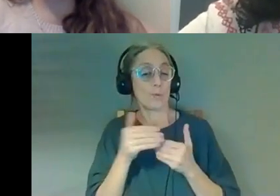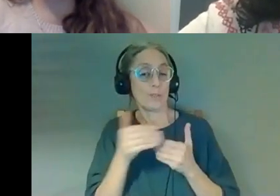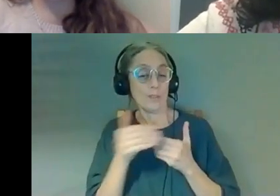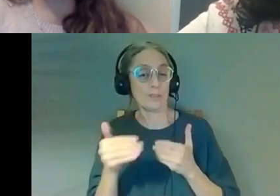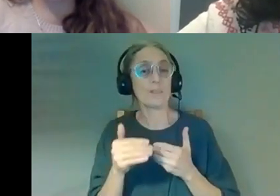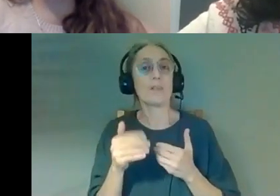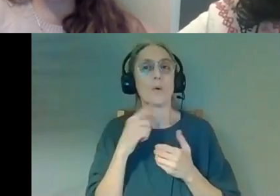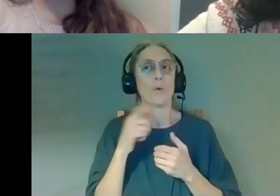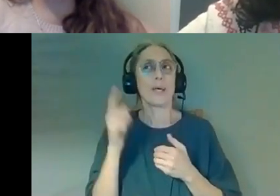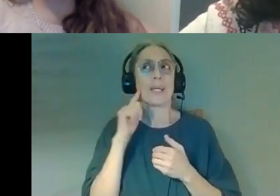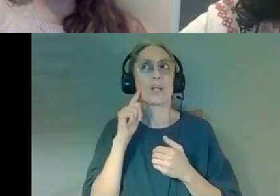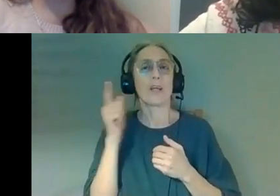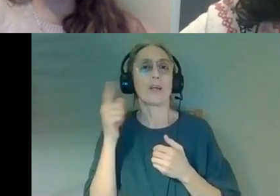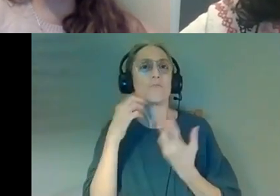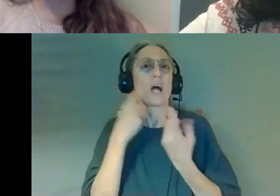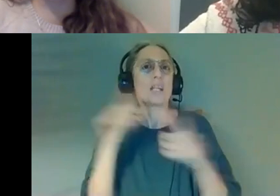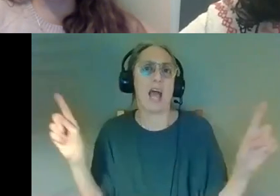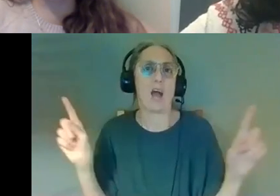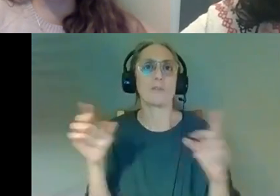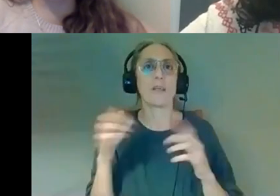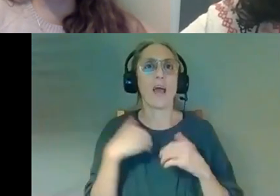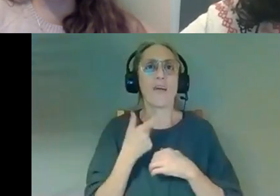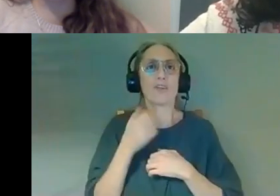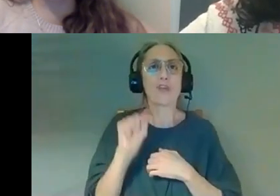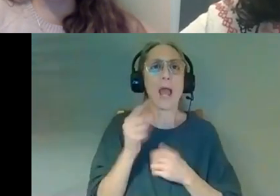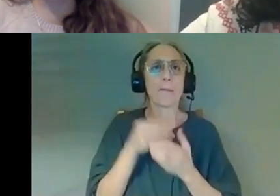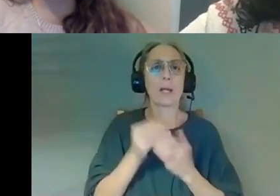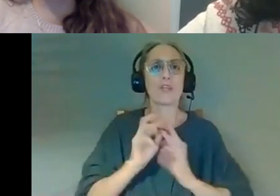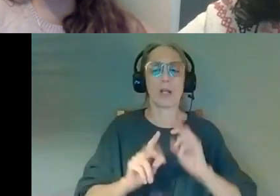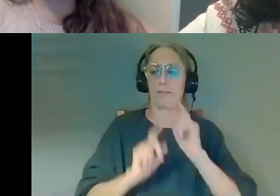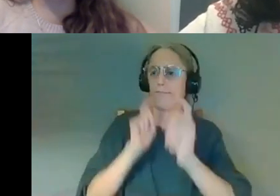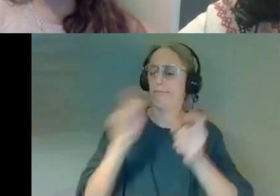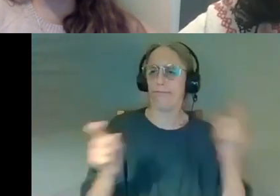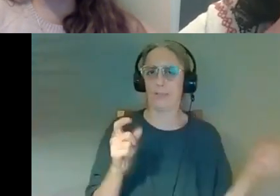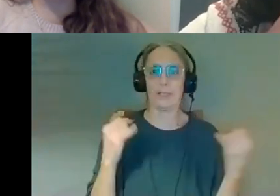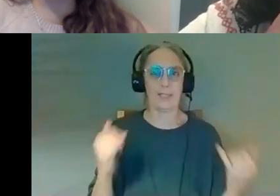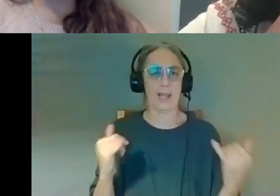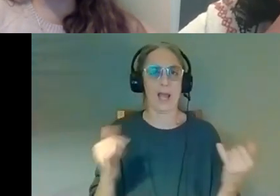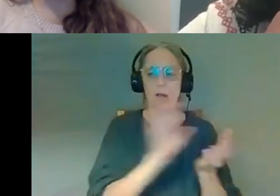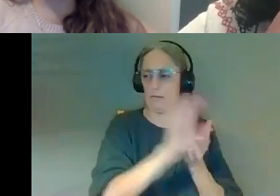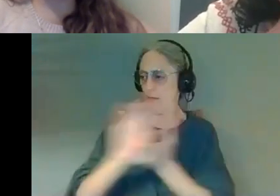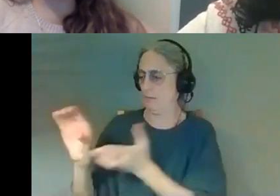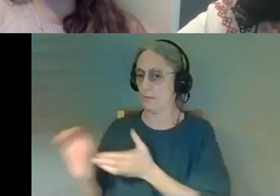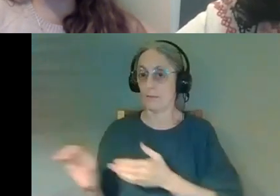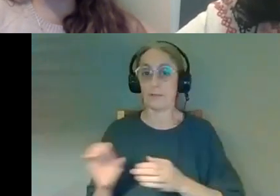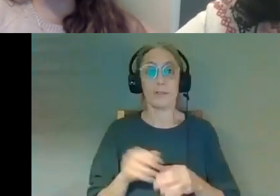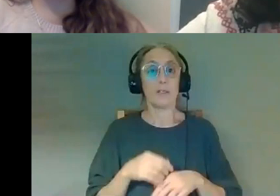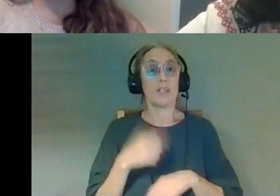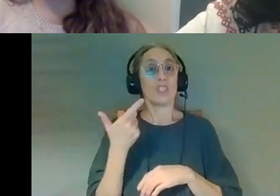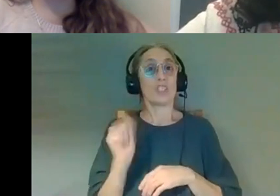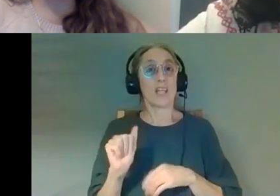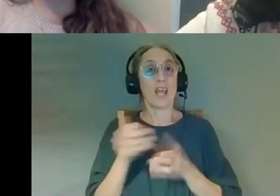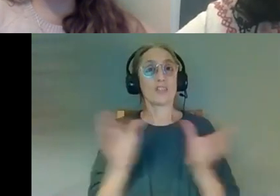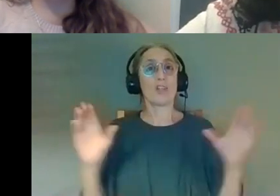So many people in the General Assembly were quite supportive of that effort. But I think the key